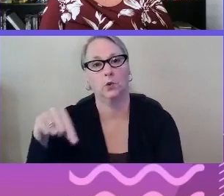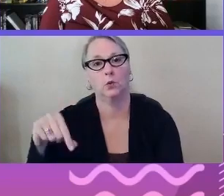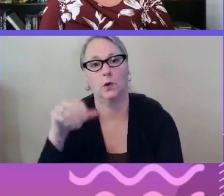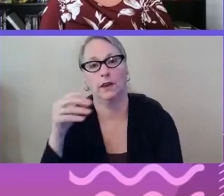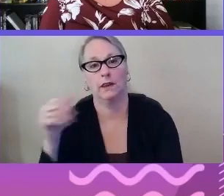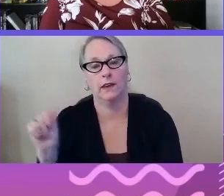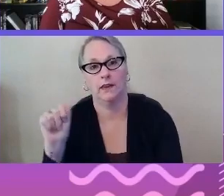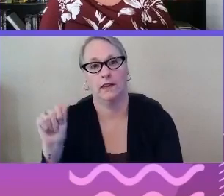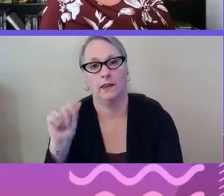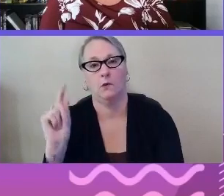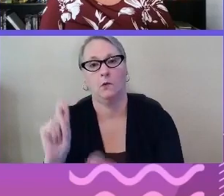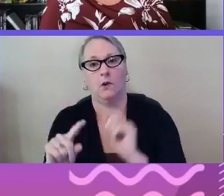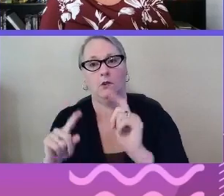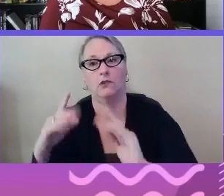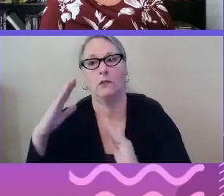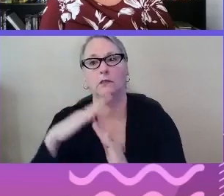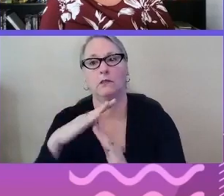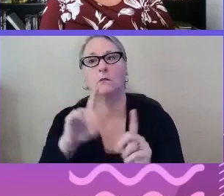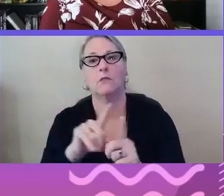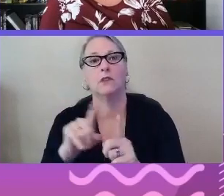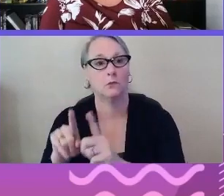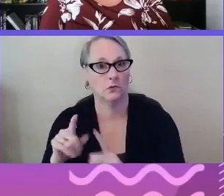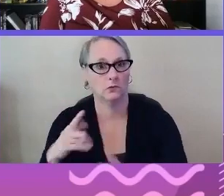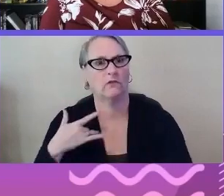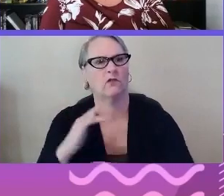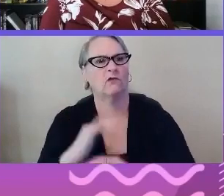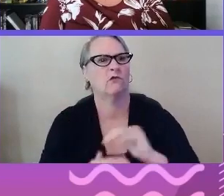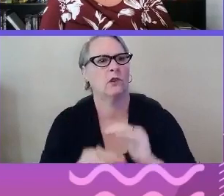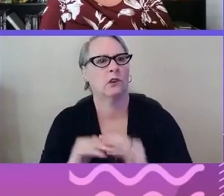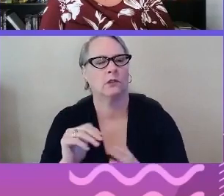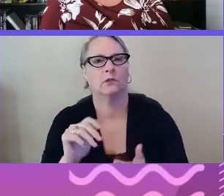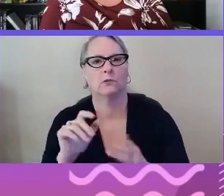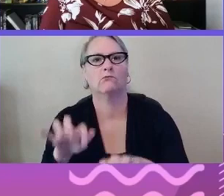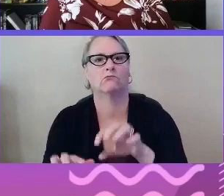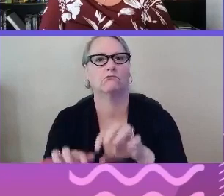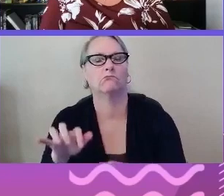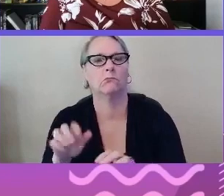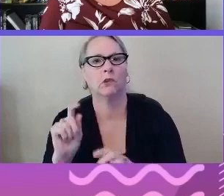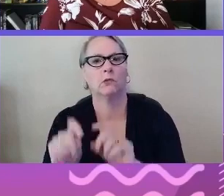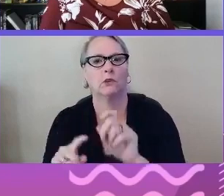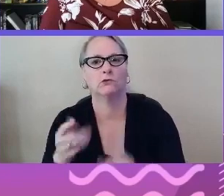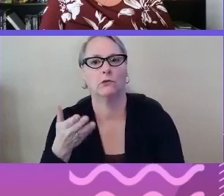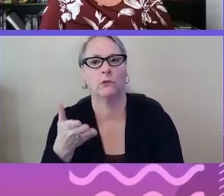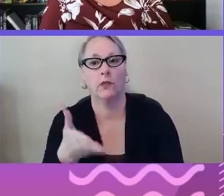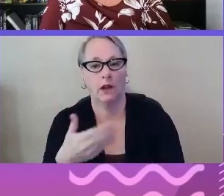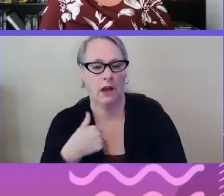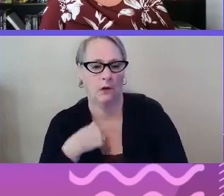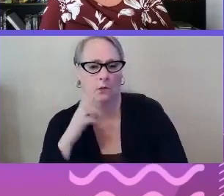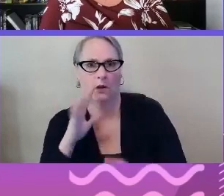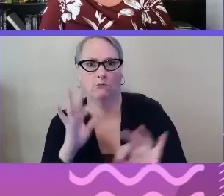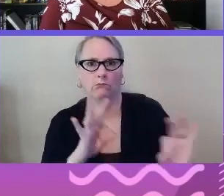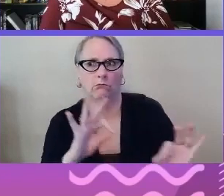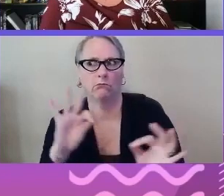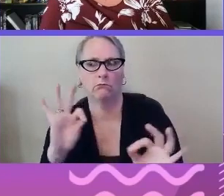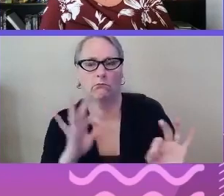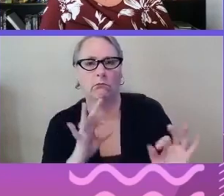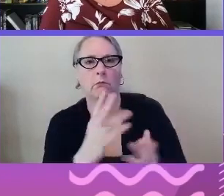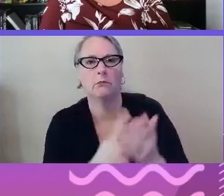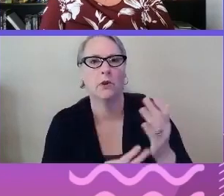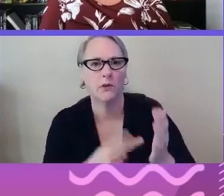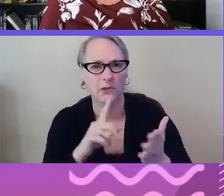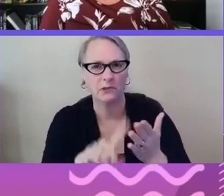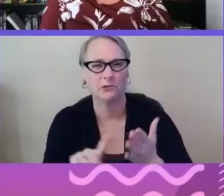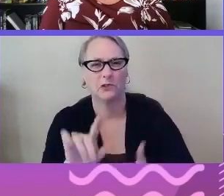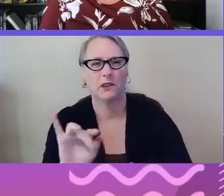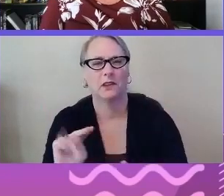So feel free to write a question in there, and I will be monitoring both of those so we can check in about any